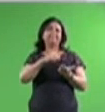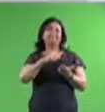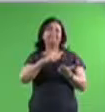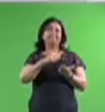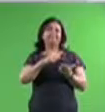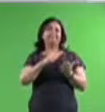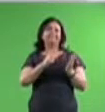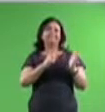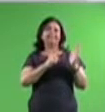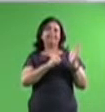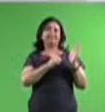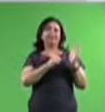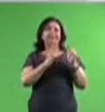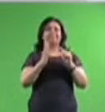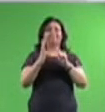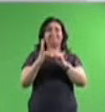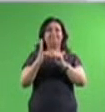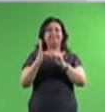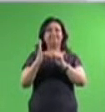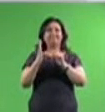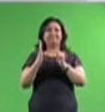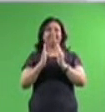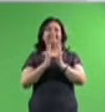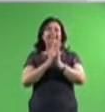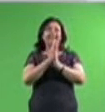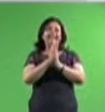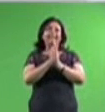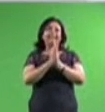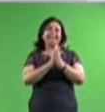spray, well done, inside,